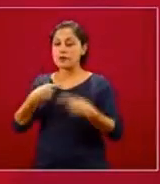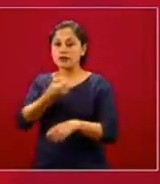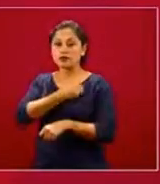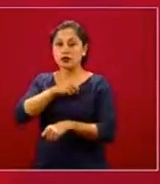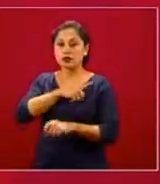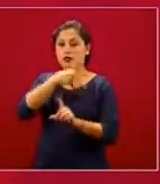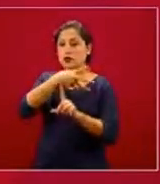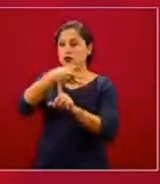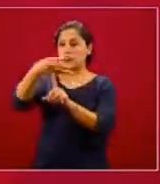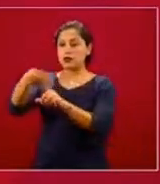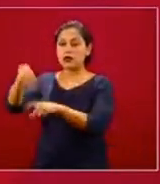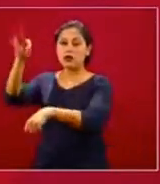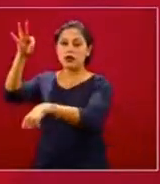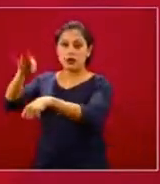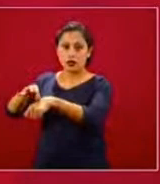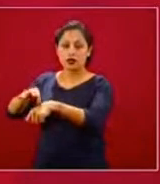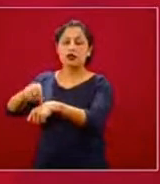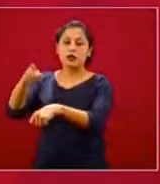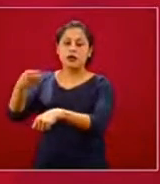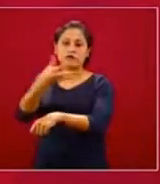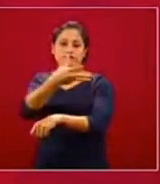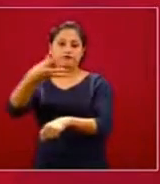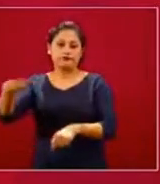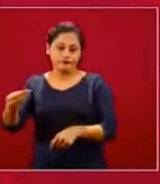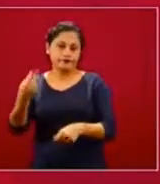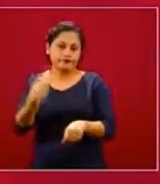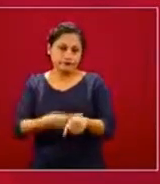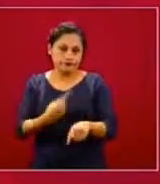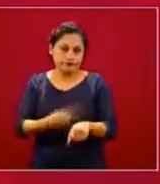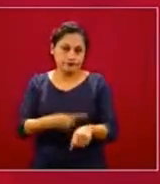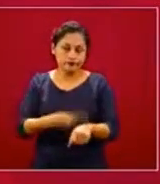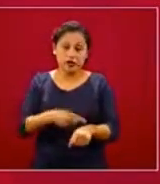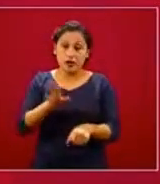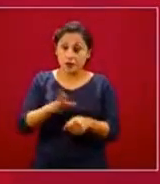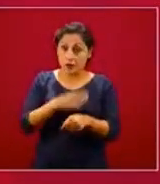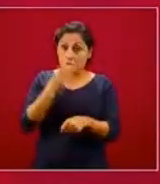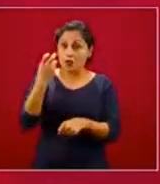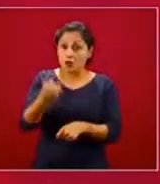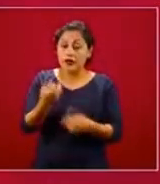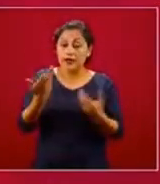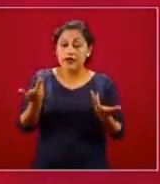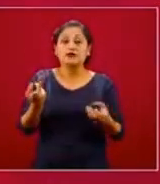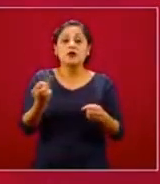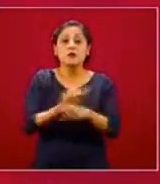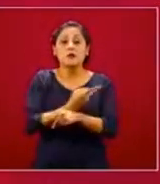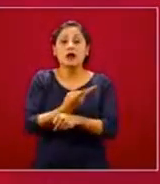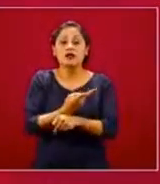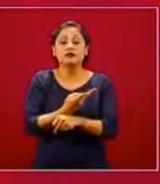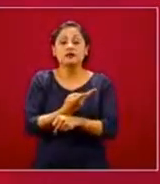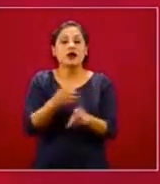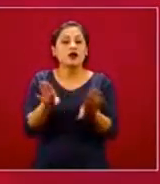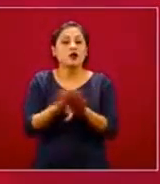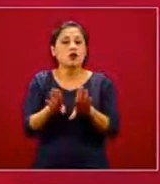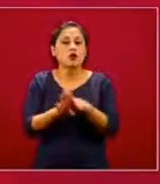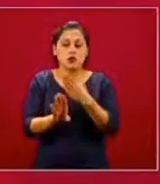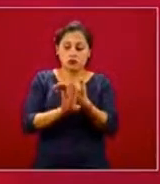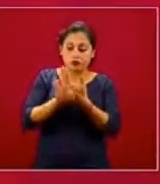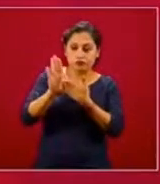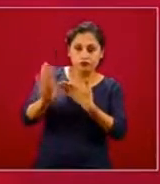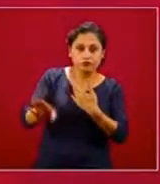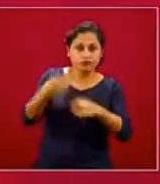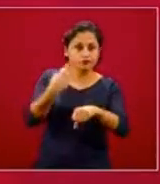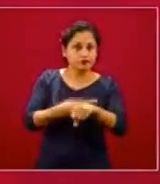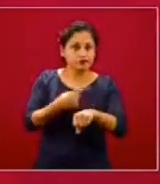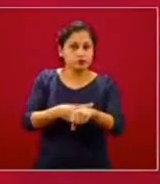virus that they got from the sick person is in their saliva, and then they transmit it to that healthy person.